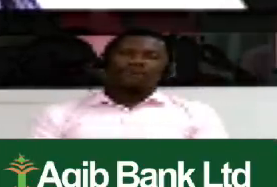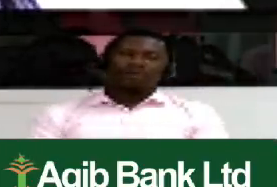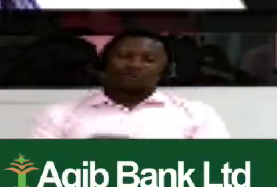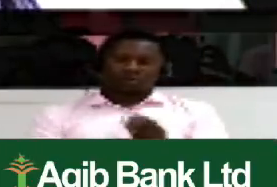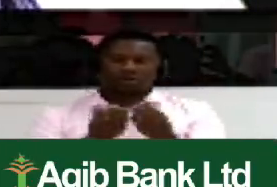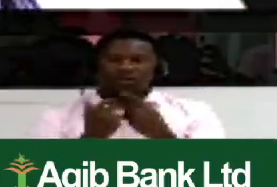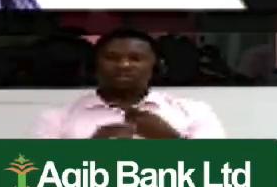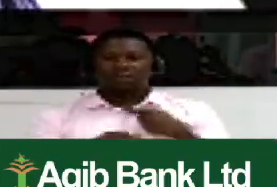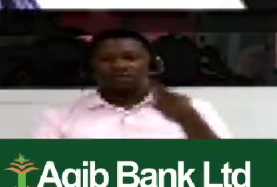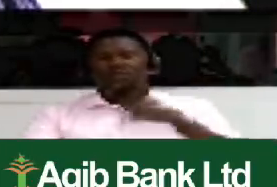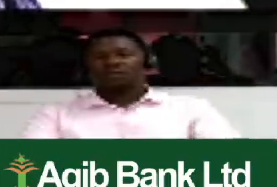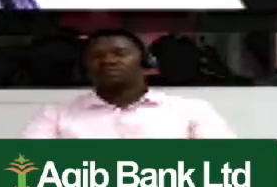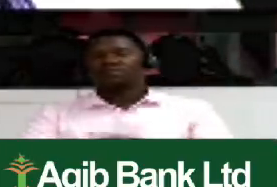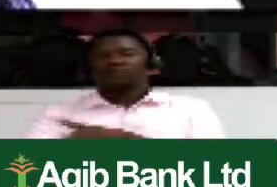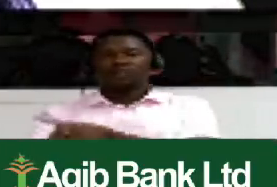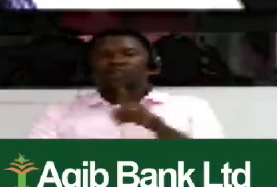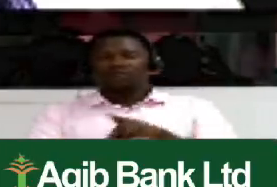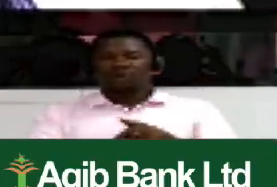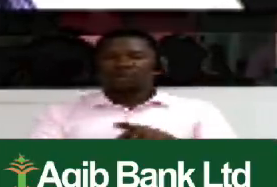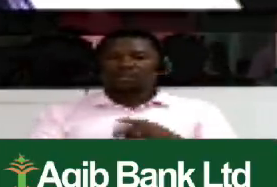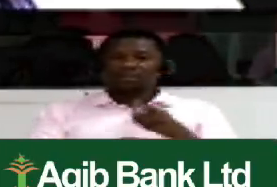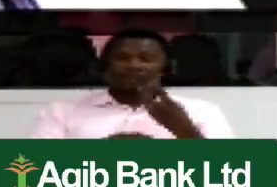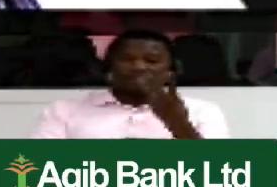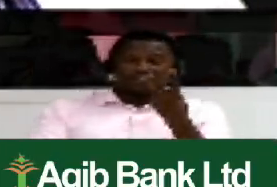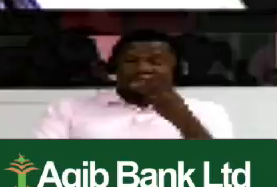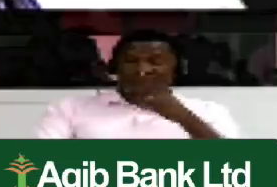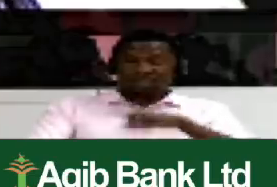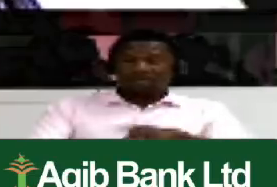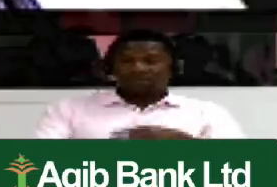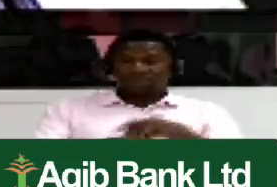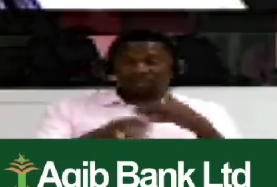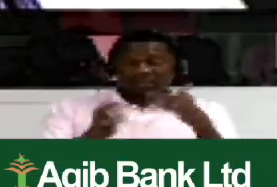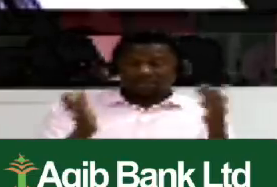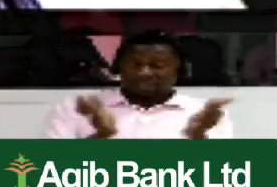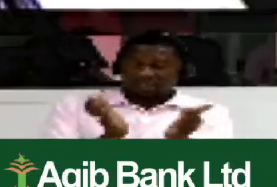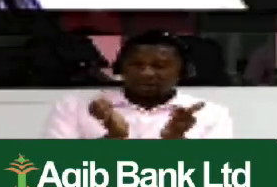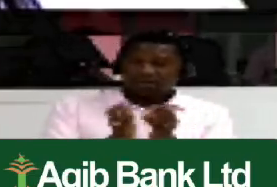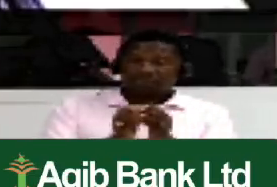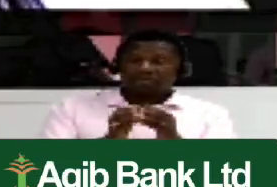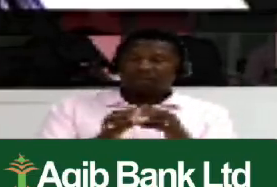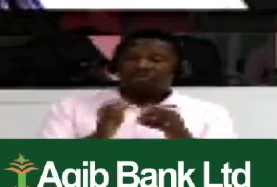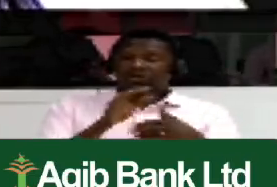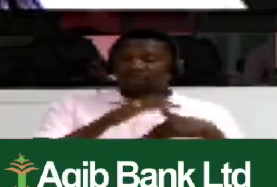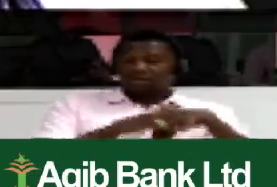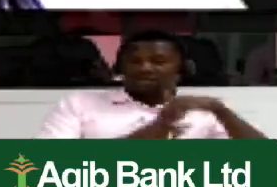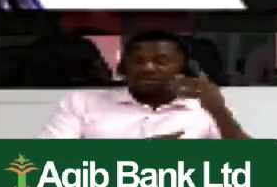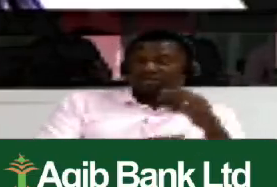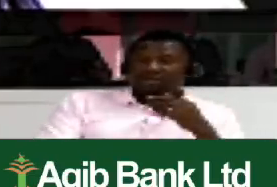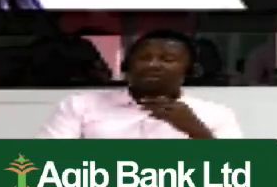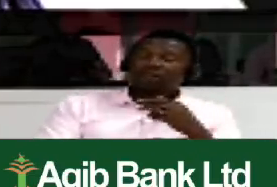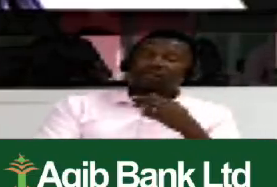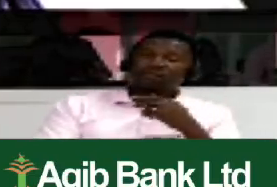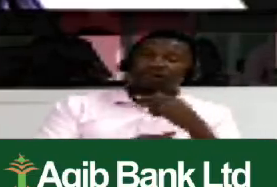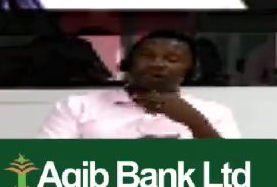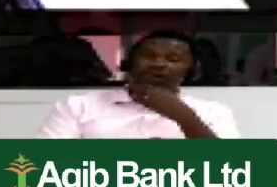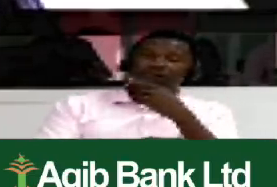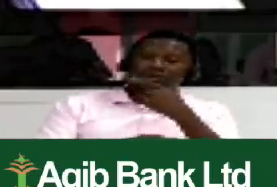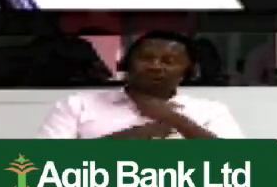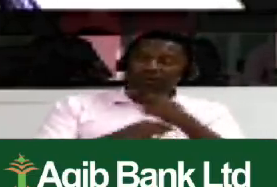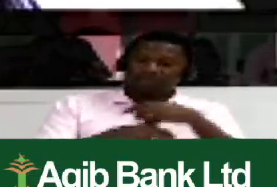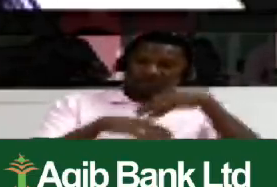that at this point, they were three times the size of the group that you left Gambia College with. Can you give us an estimate of